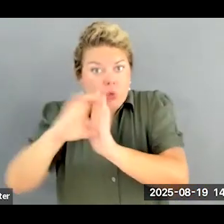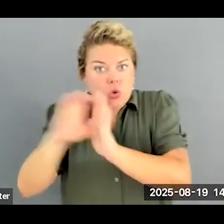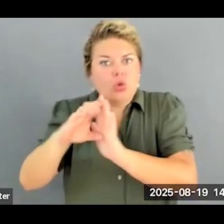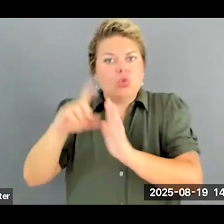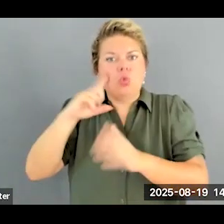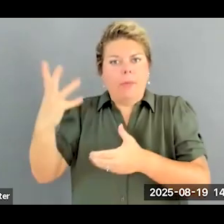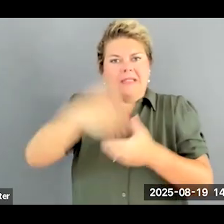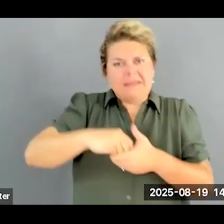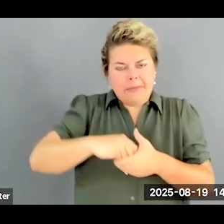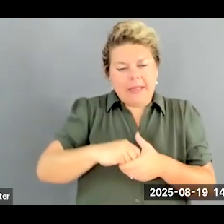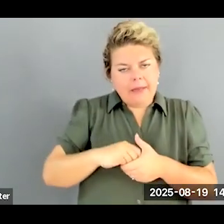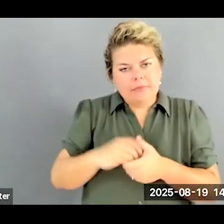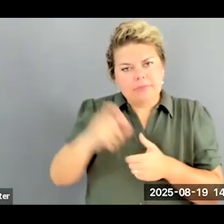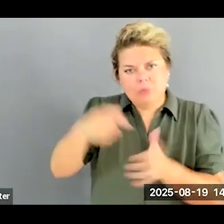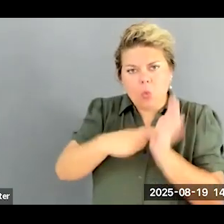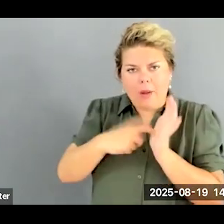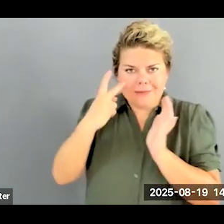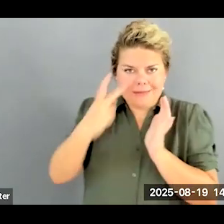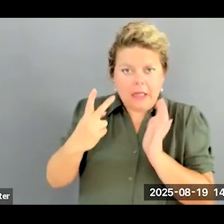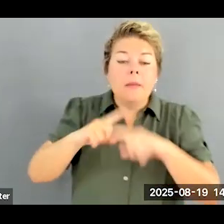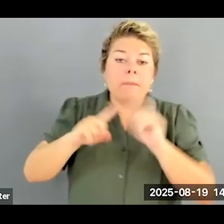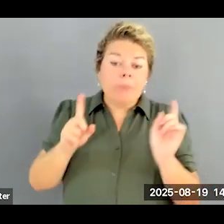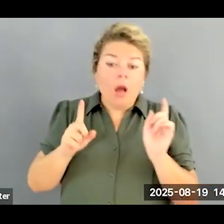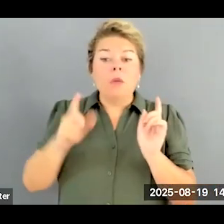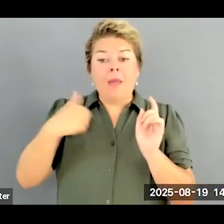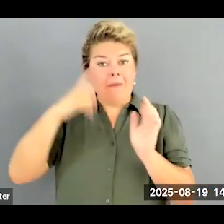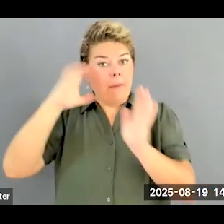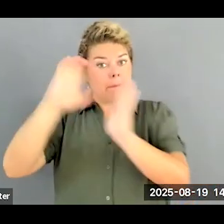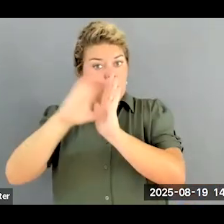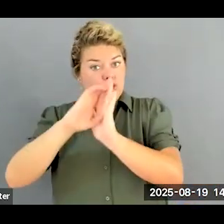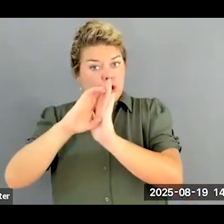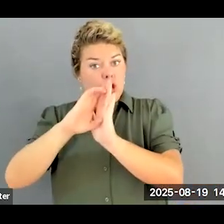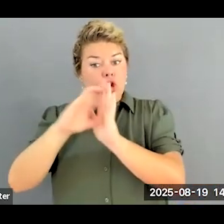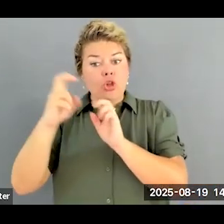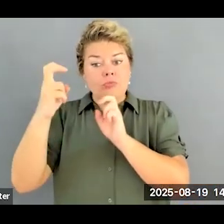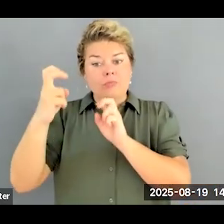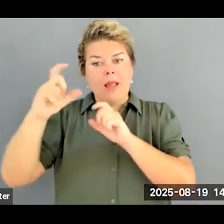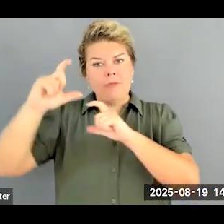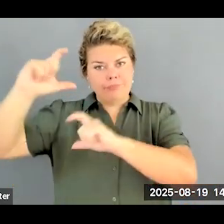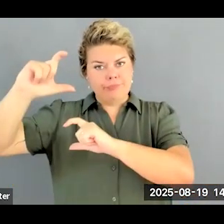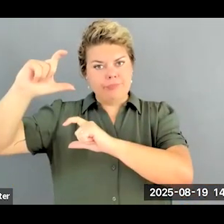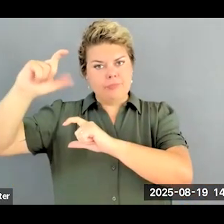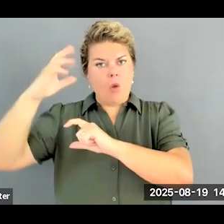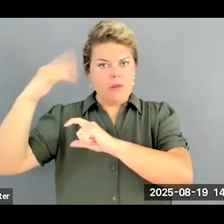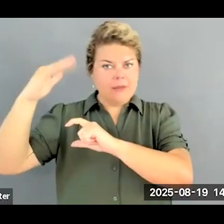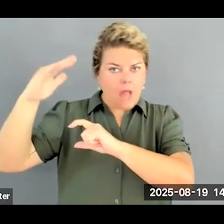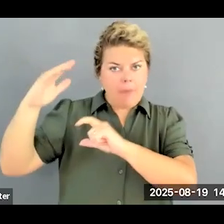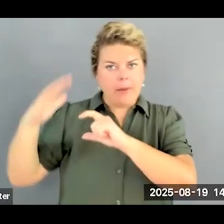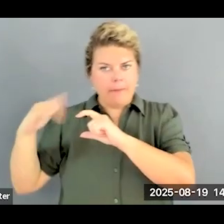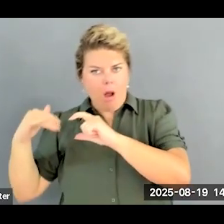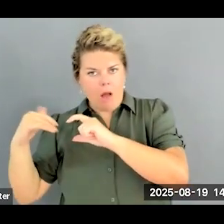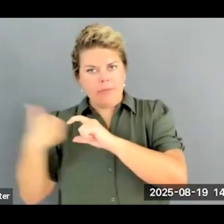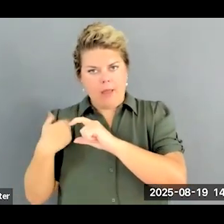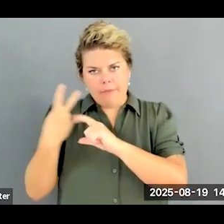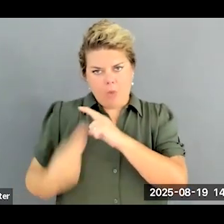actively participate, but we have an image of an individual. It's split. There is an individual at the top and an individual at the